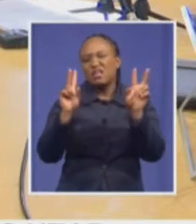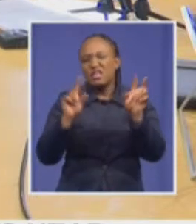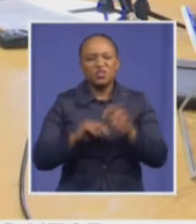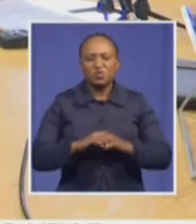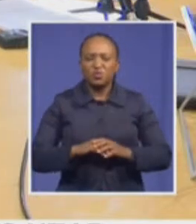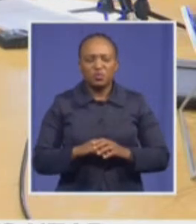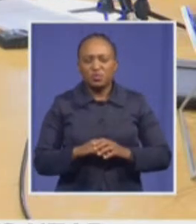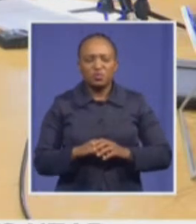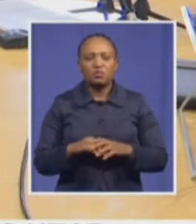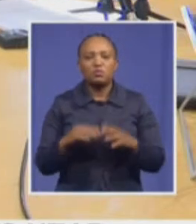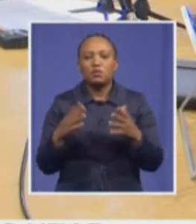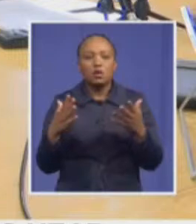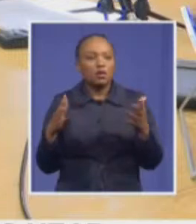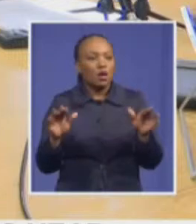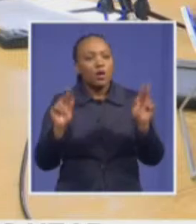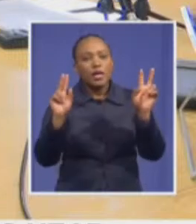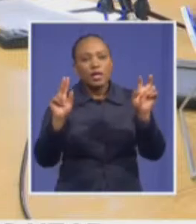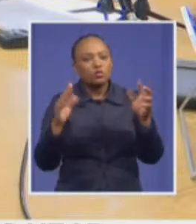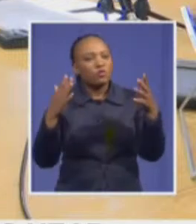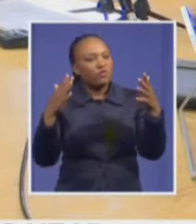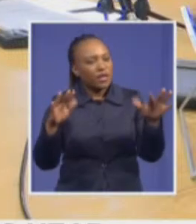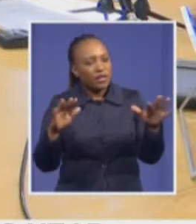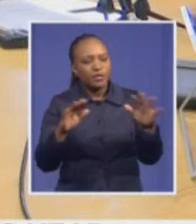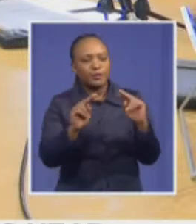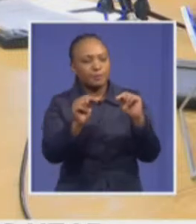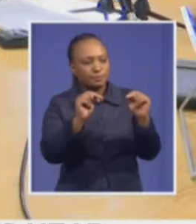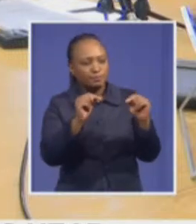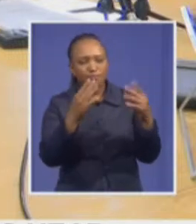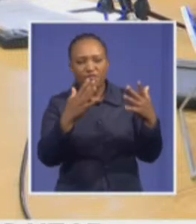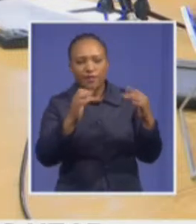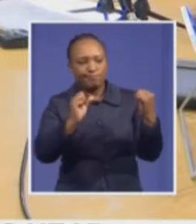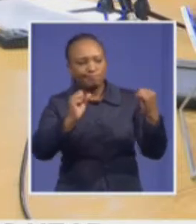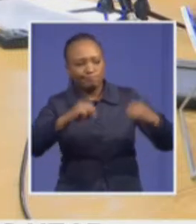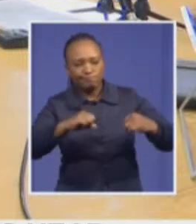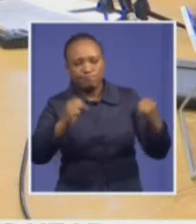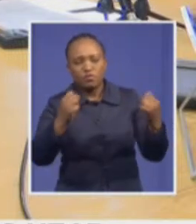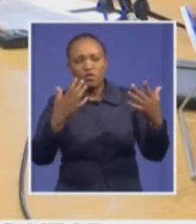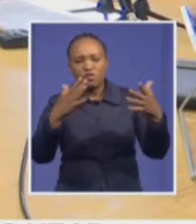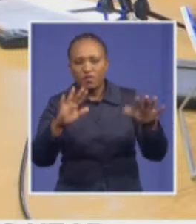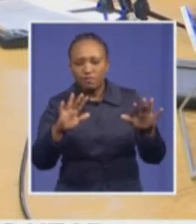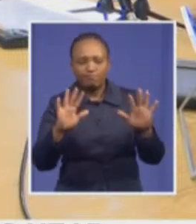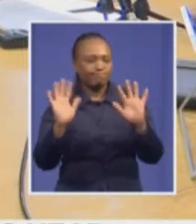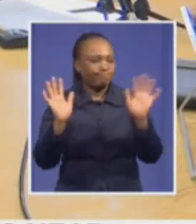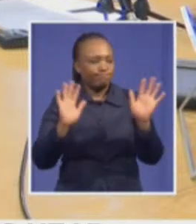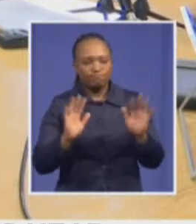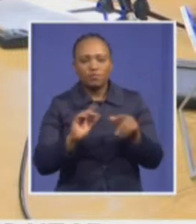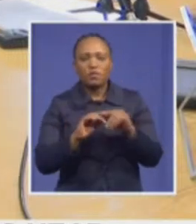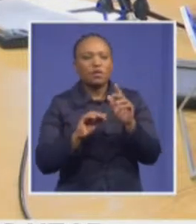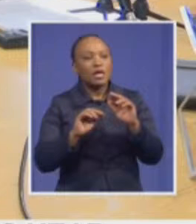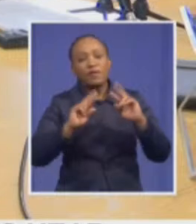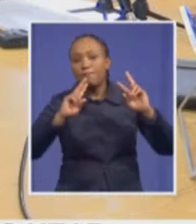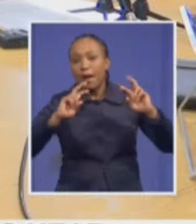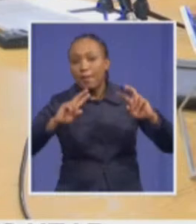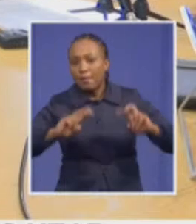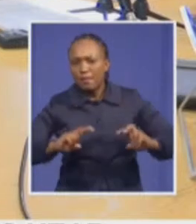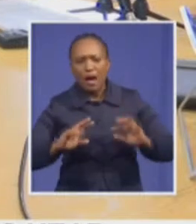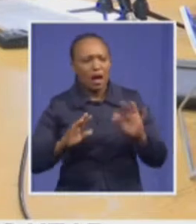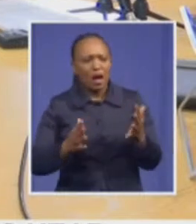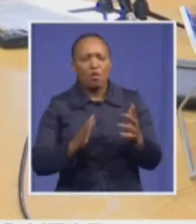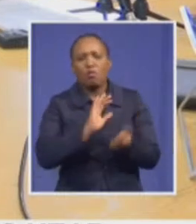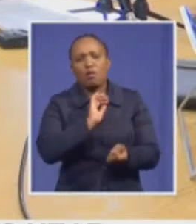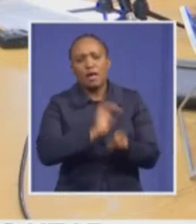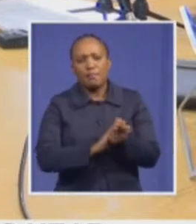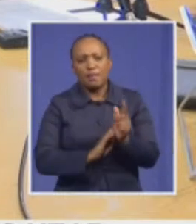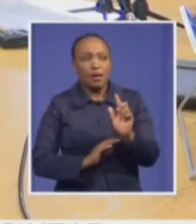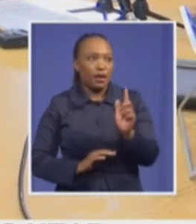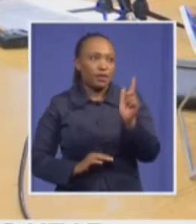completely settled, and you give an undertaking to Norton's, we will investigate how this came about. Later on, yes. Yeah. So